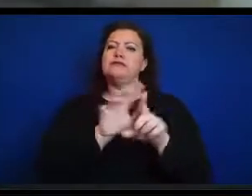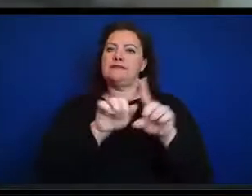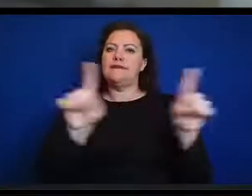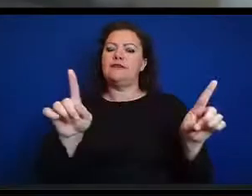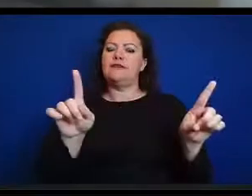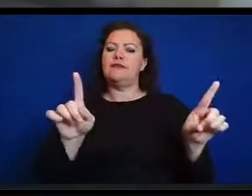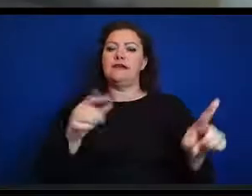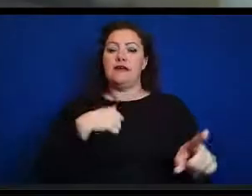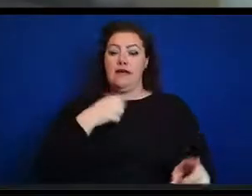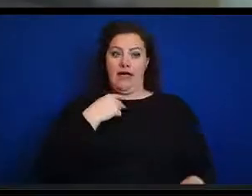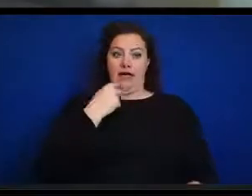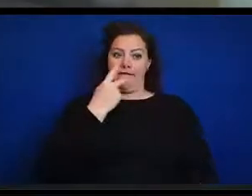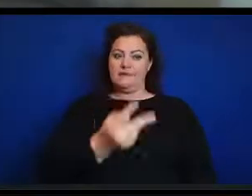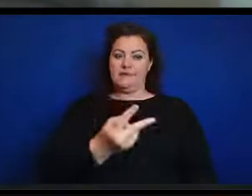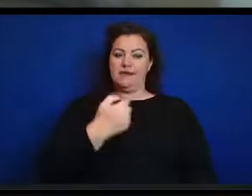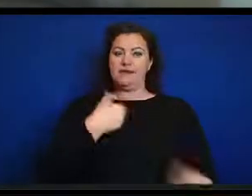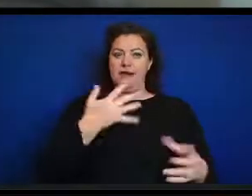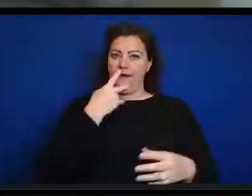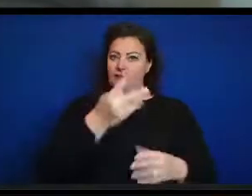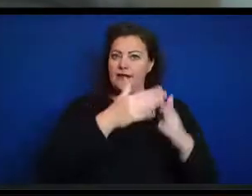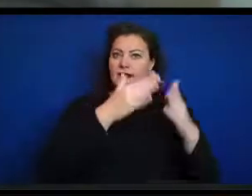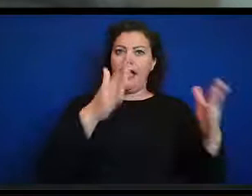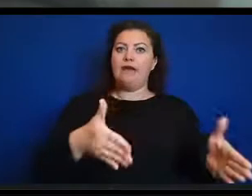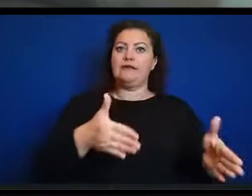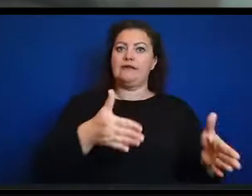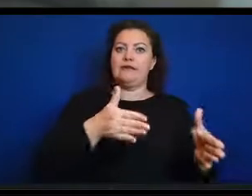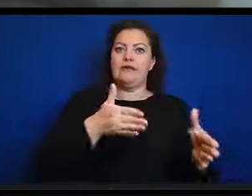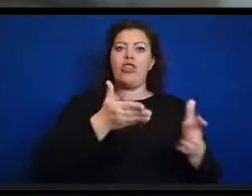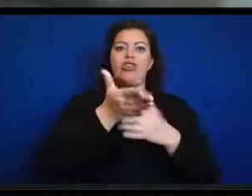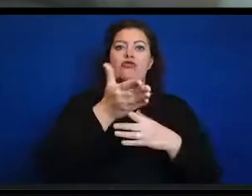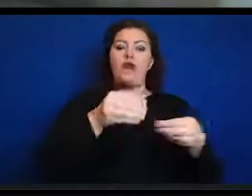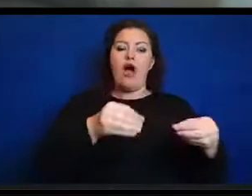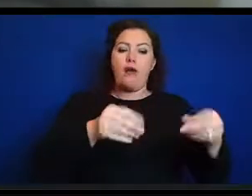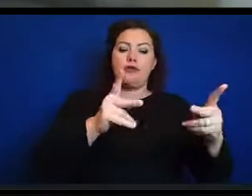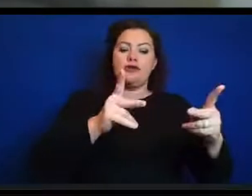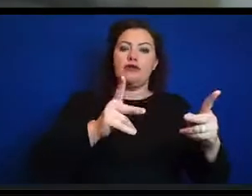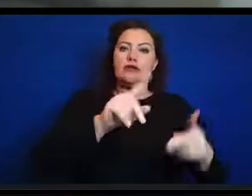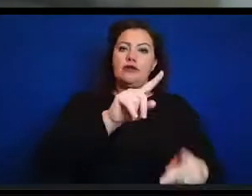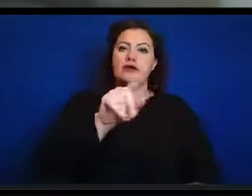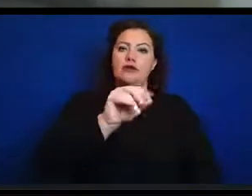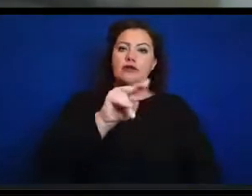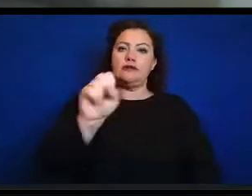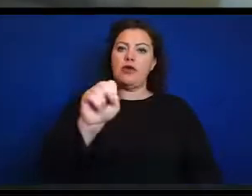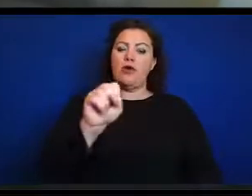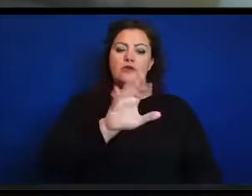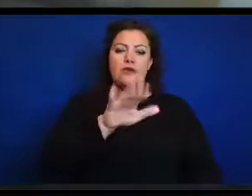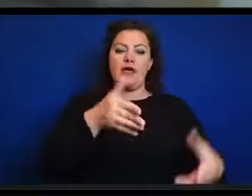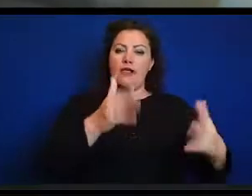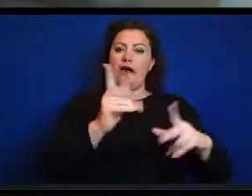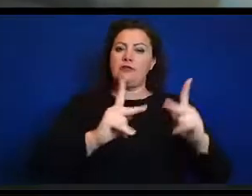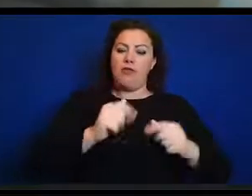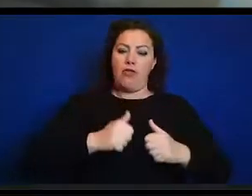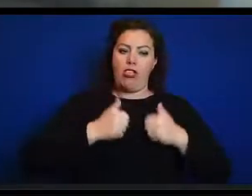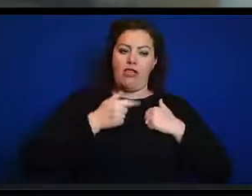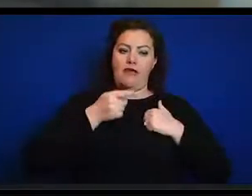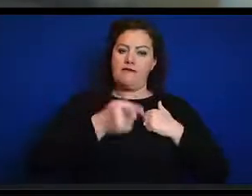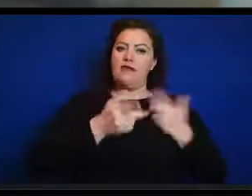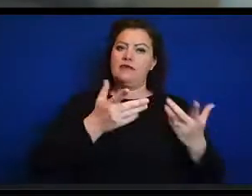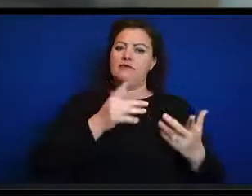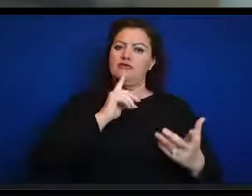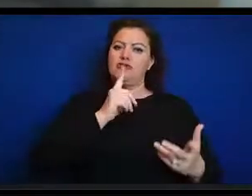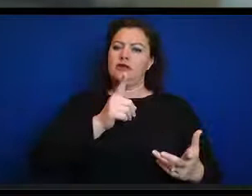housing that has come about through opportunity zones, allows people to live in a